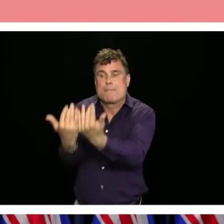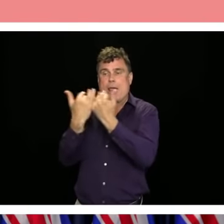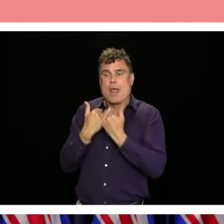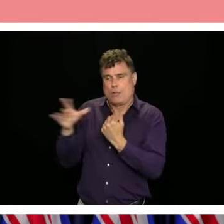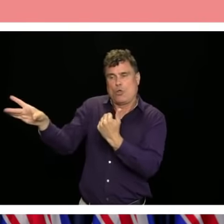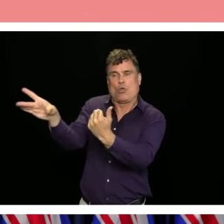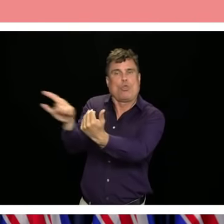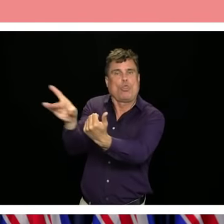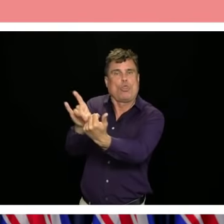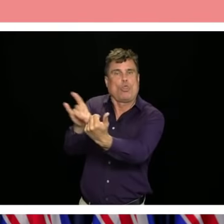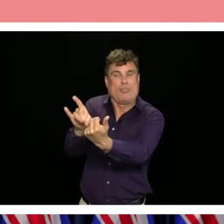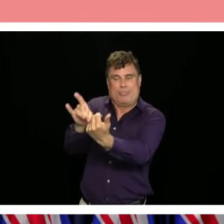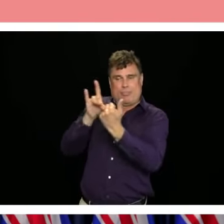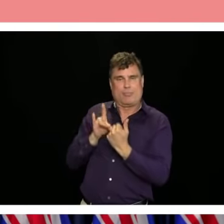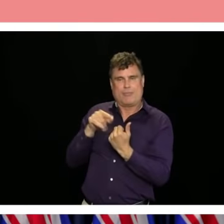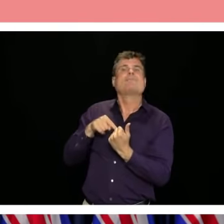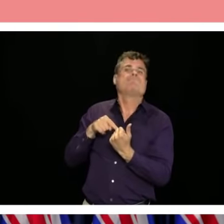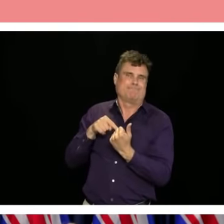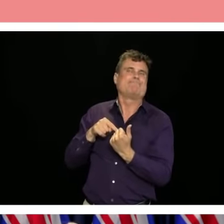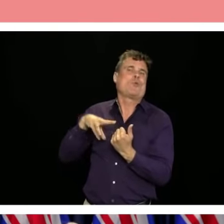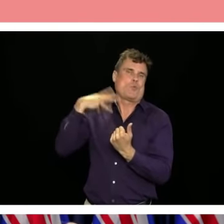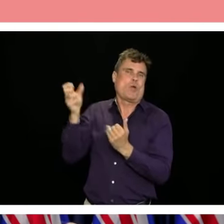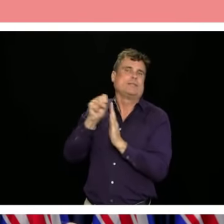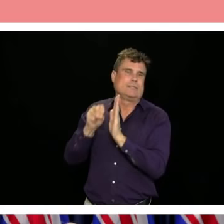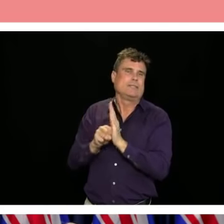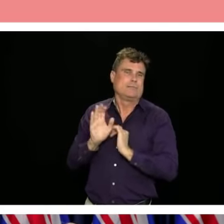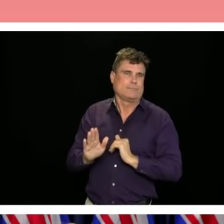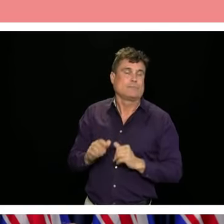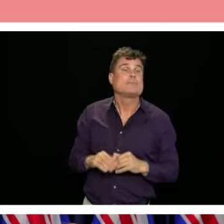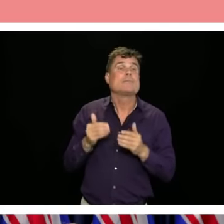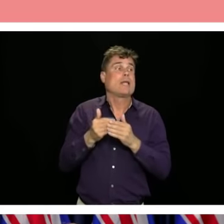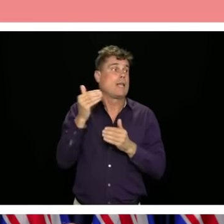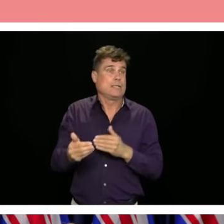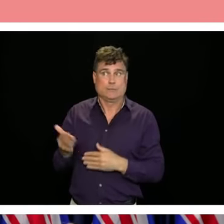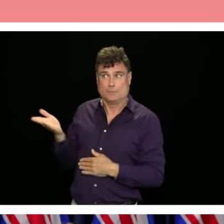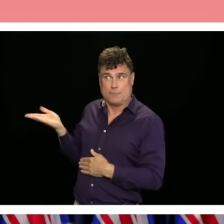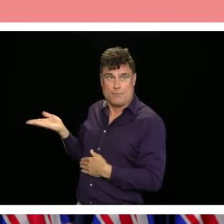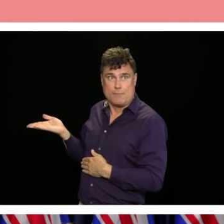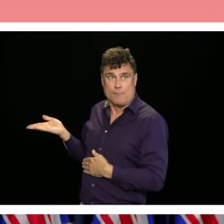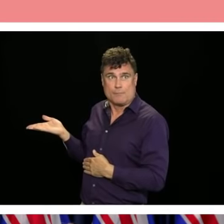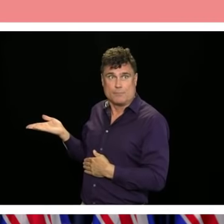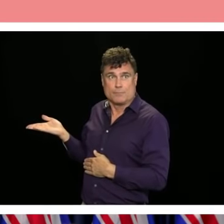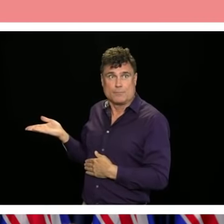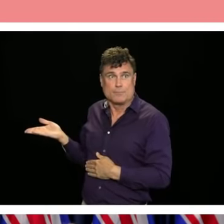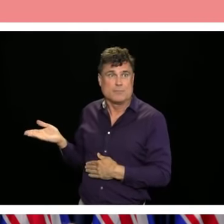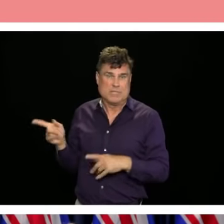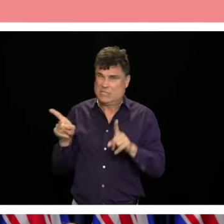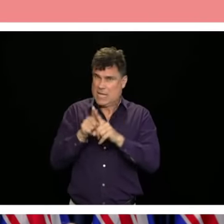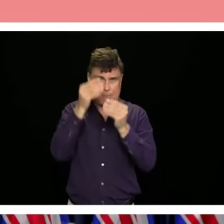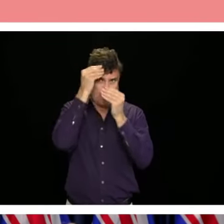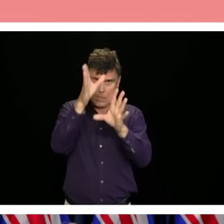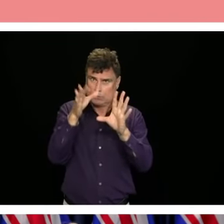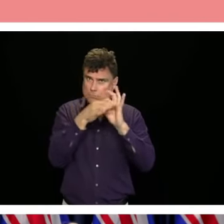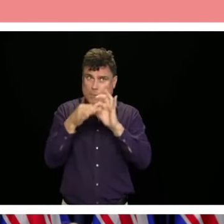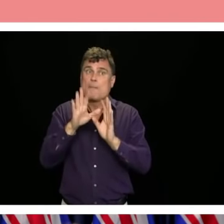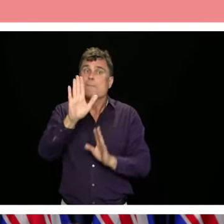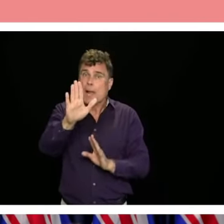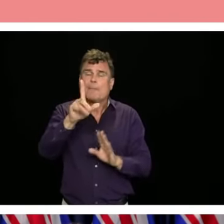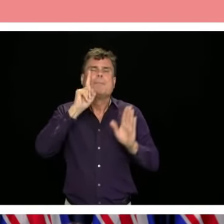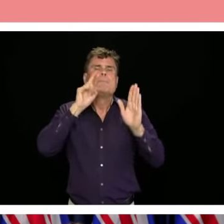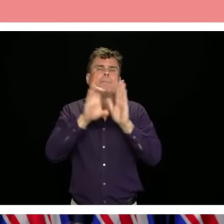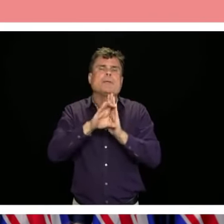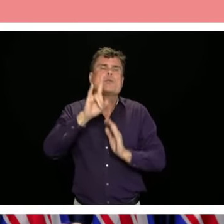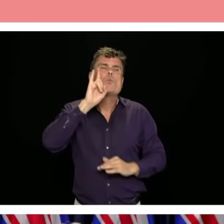So that's the A1, the turquoise-colored virus lineages. And those, of course, you